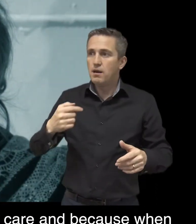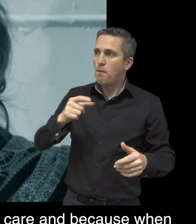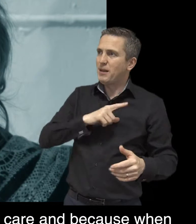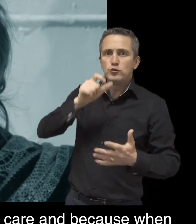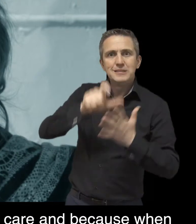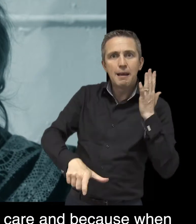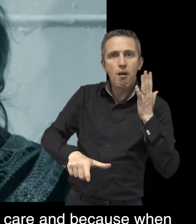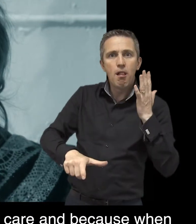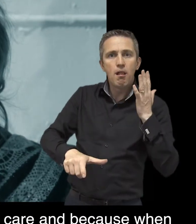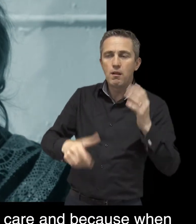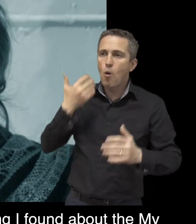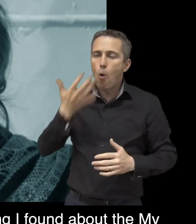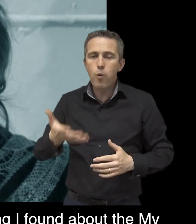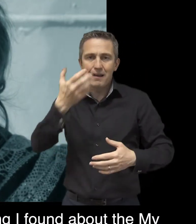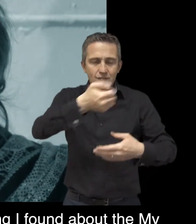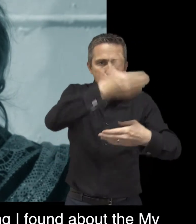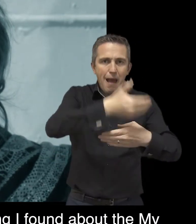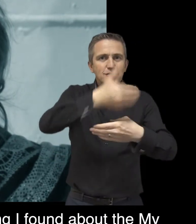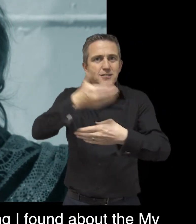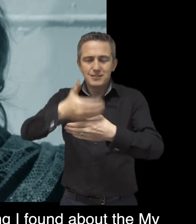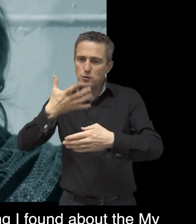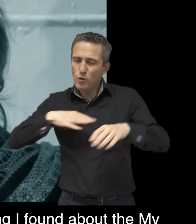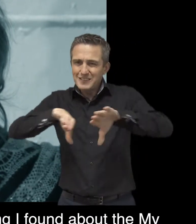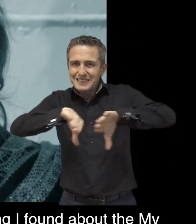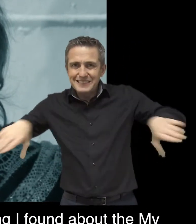to say how bad things are. And that is the great thing I